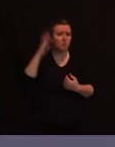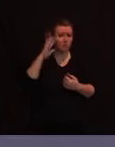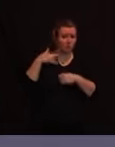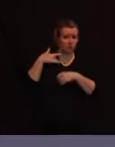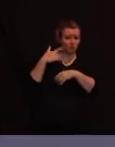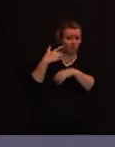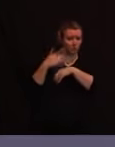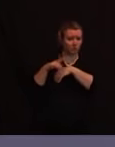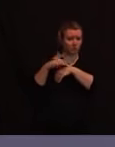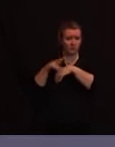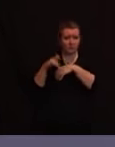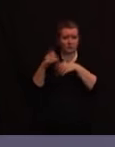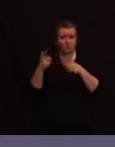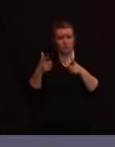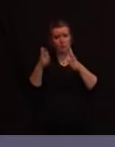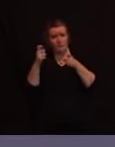Jersey?